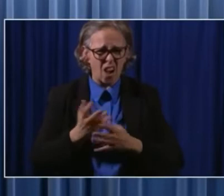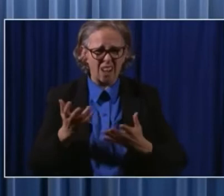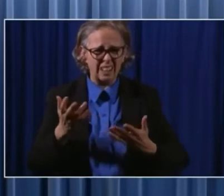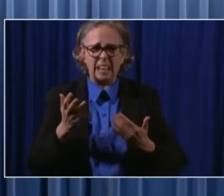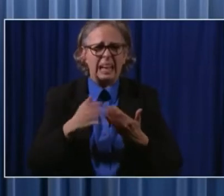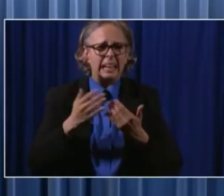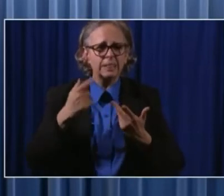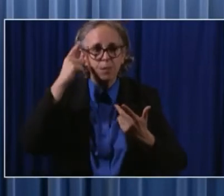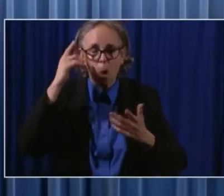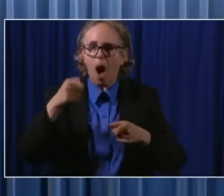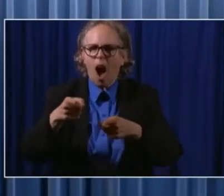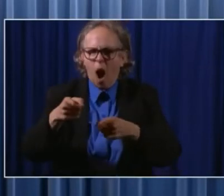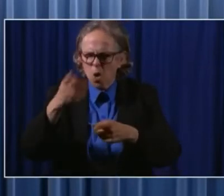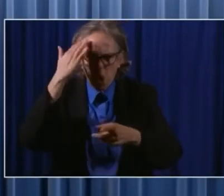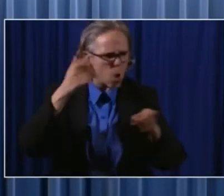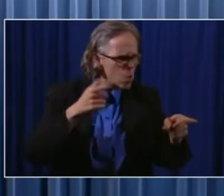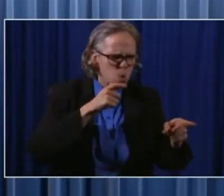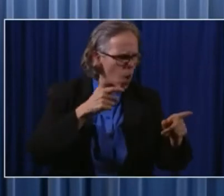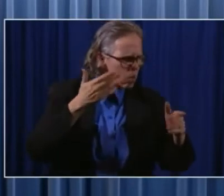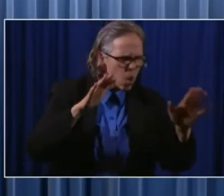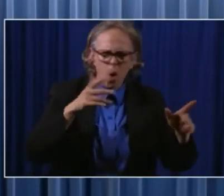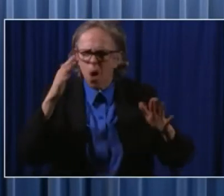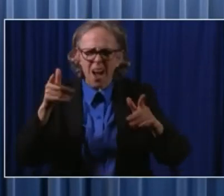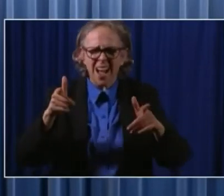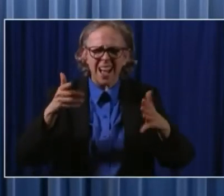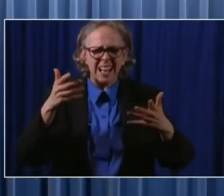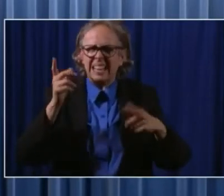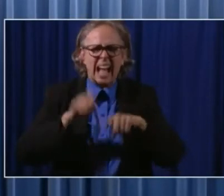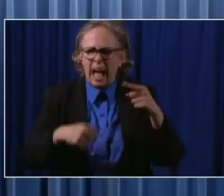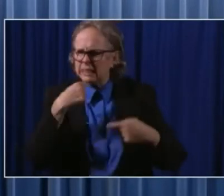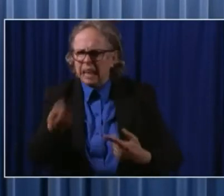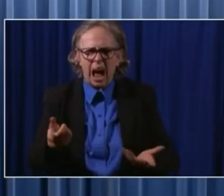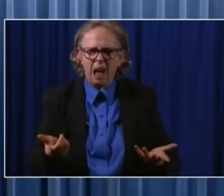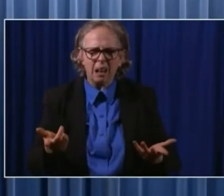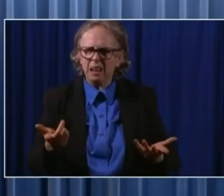have it many times don't know they have it, which is I think the real challenge.